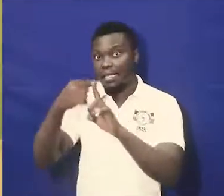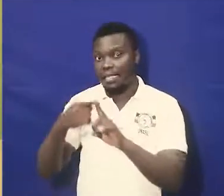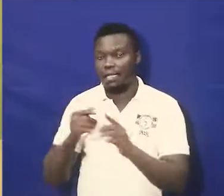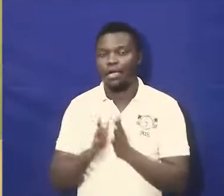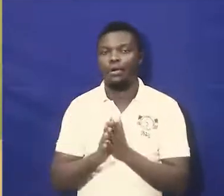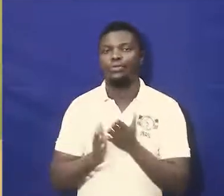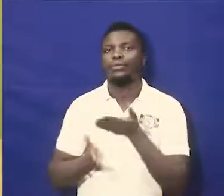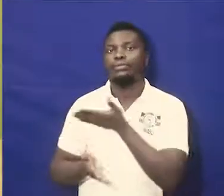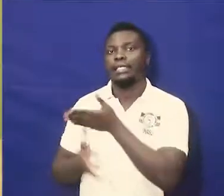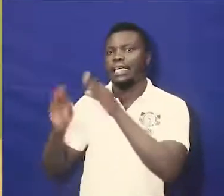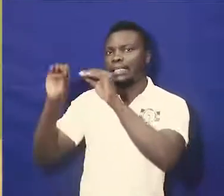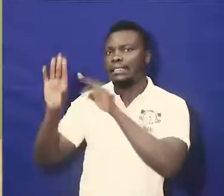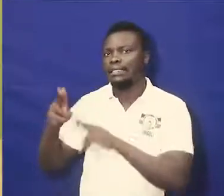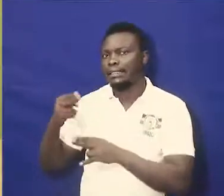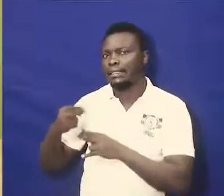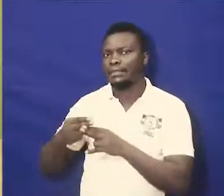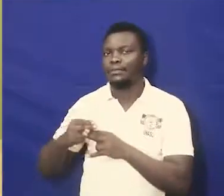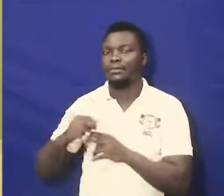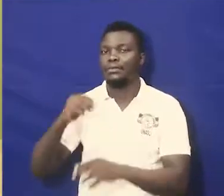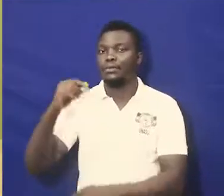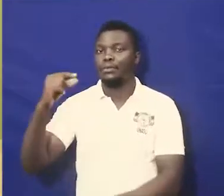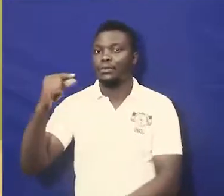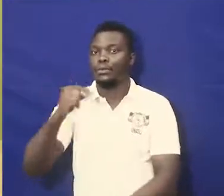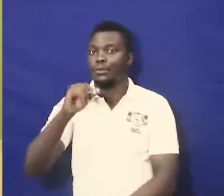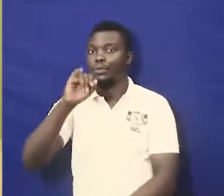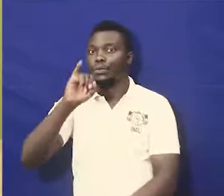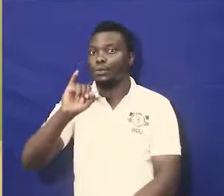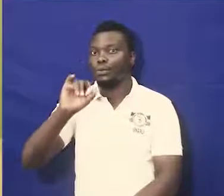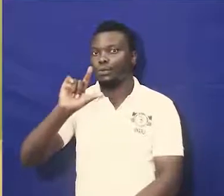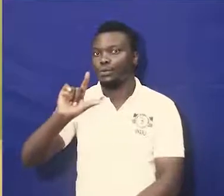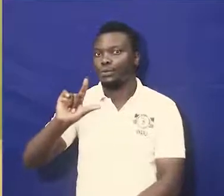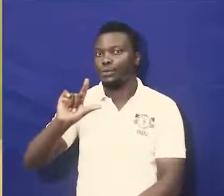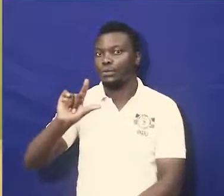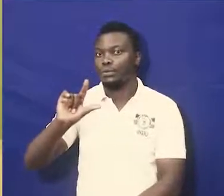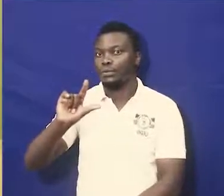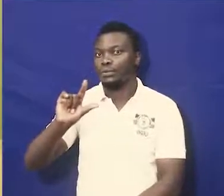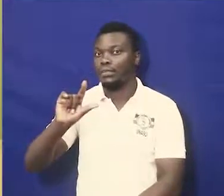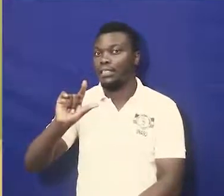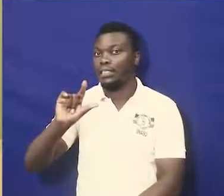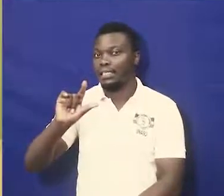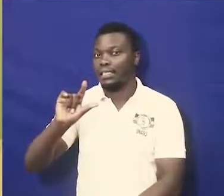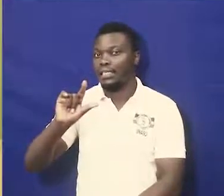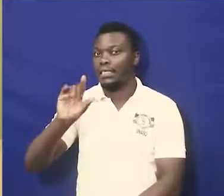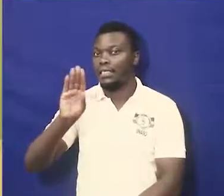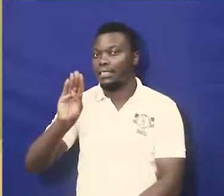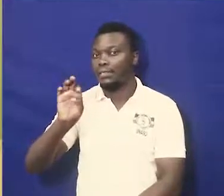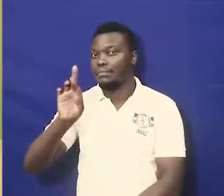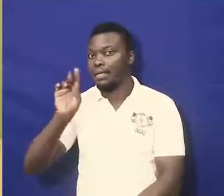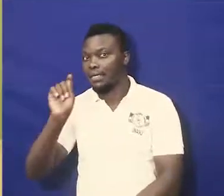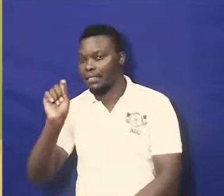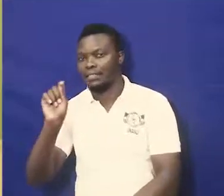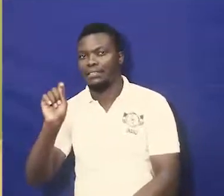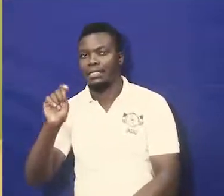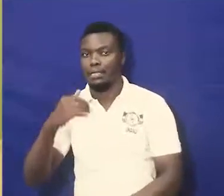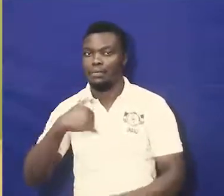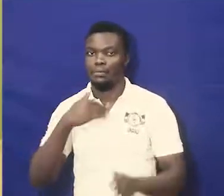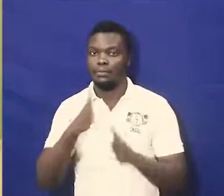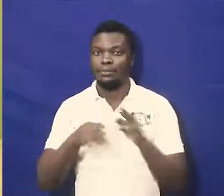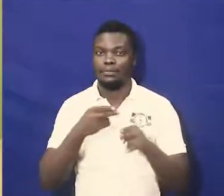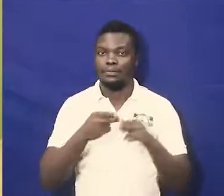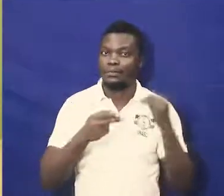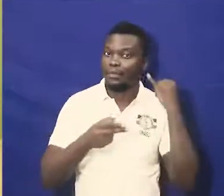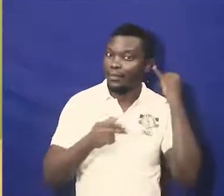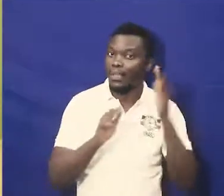is Sima Gilbert Gift, working together with Livingstone from the Uganda National